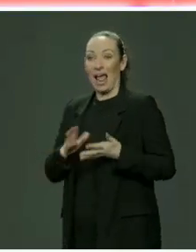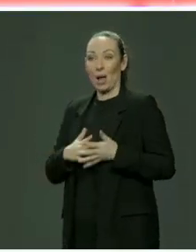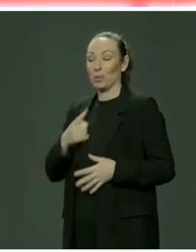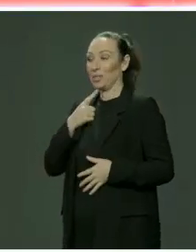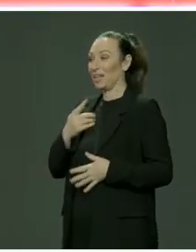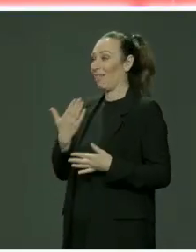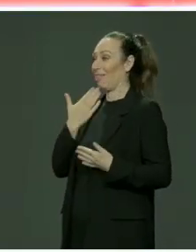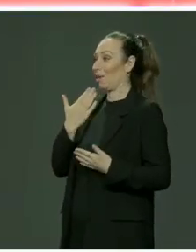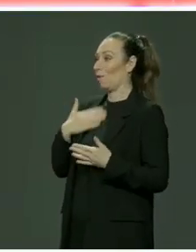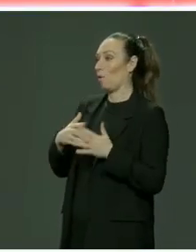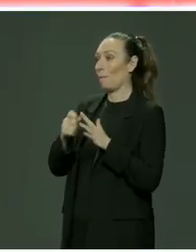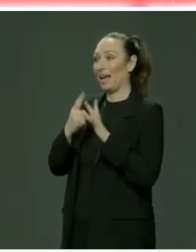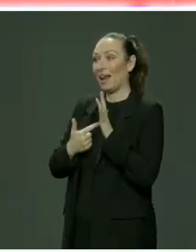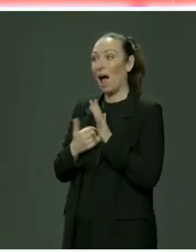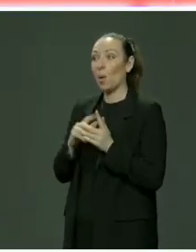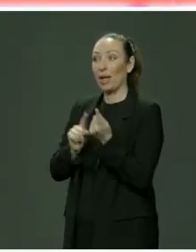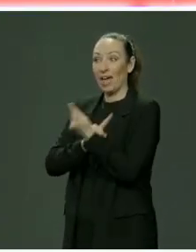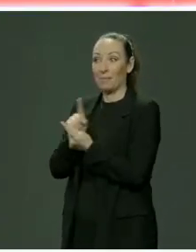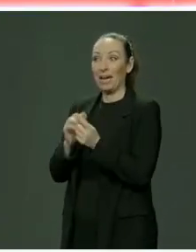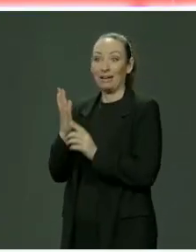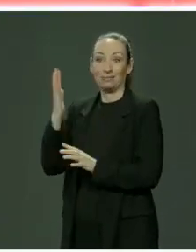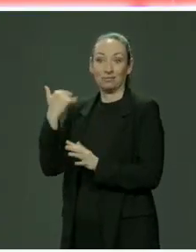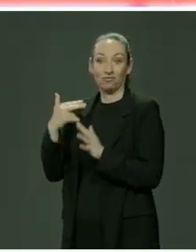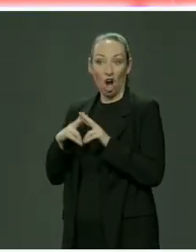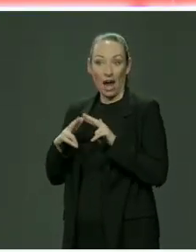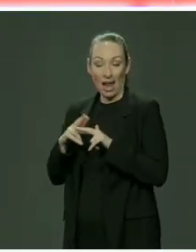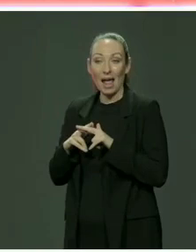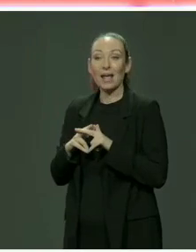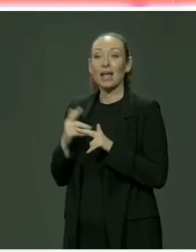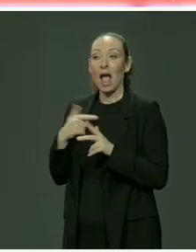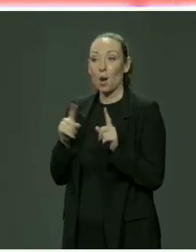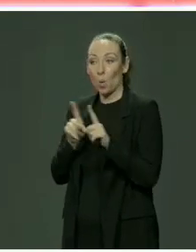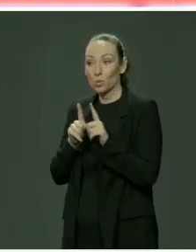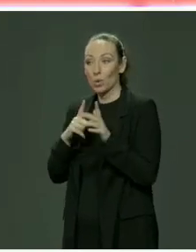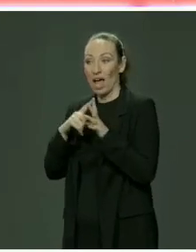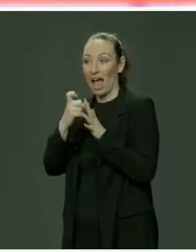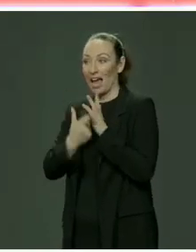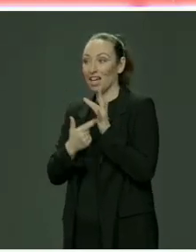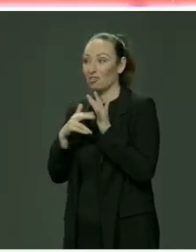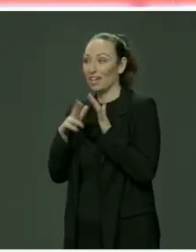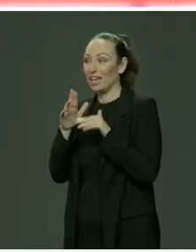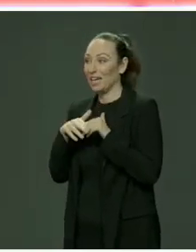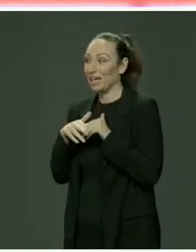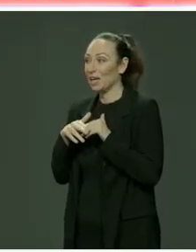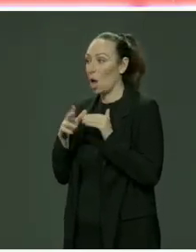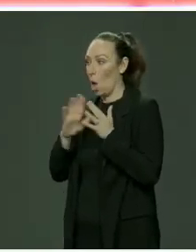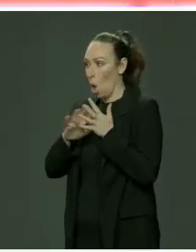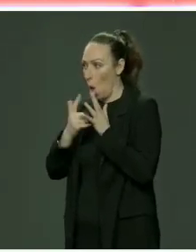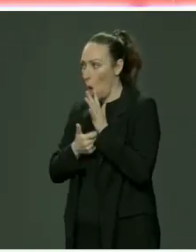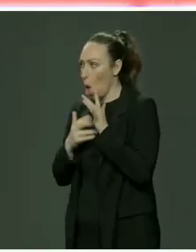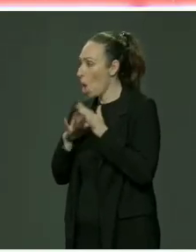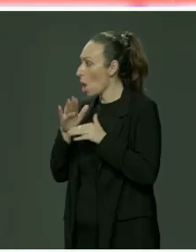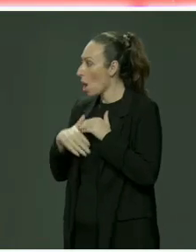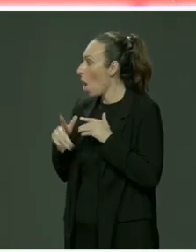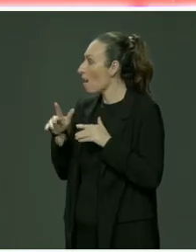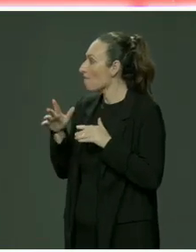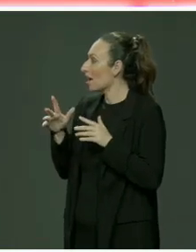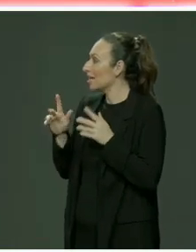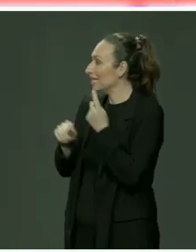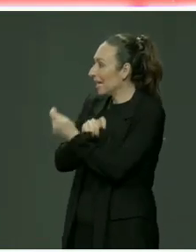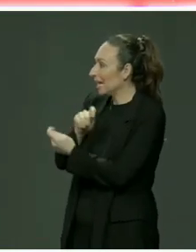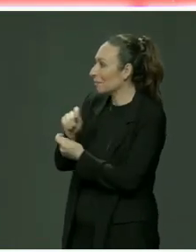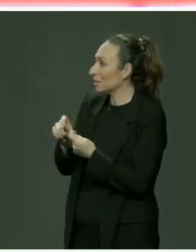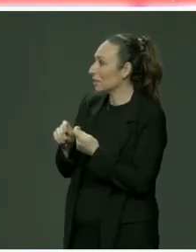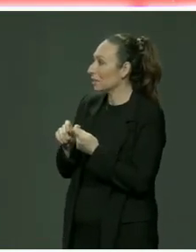had a meeting last Friday and also Adrian Ahern over Teams, which was long-standing for 6